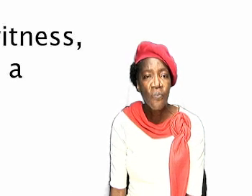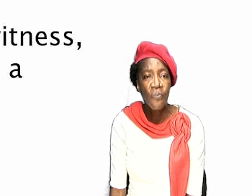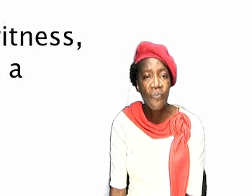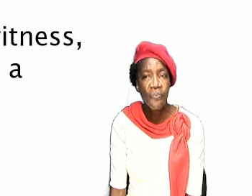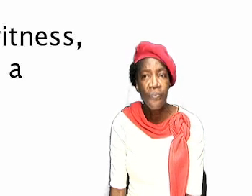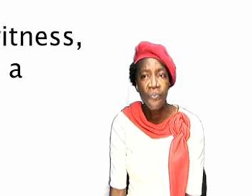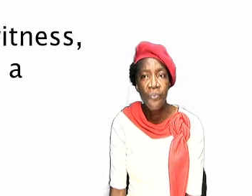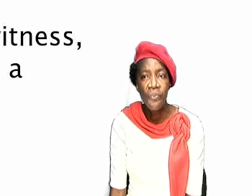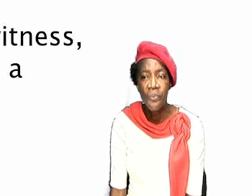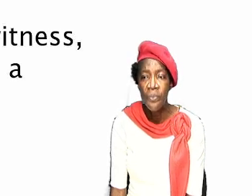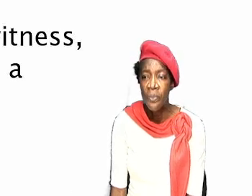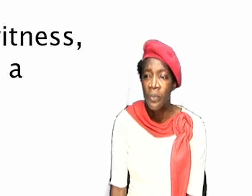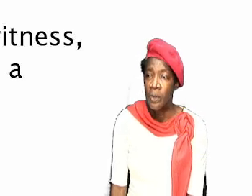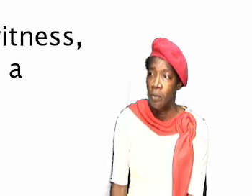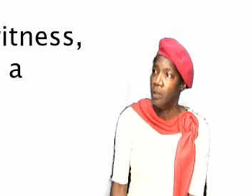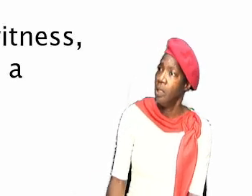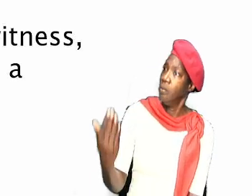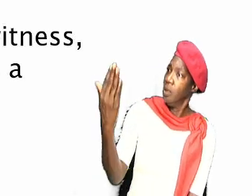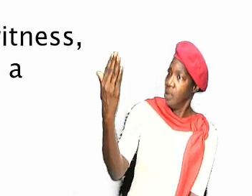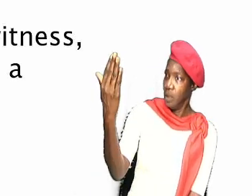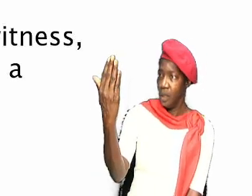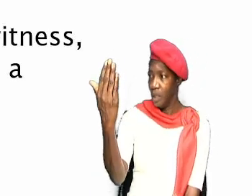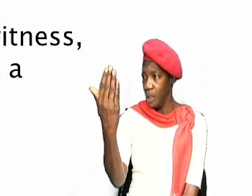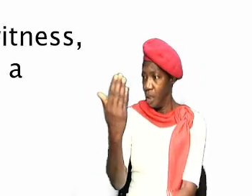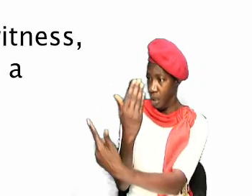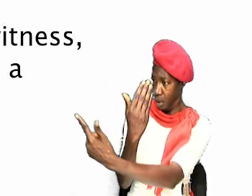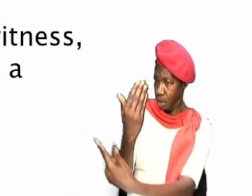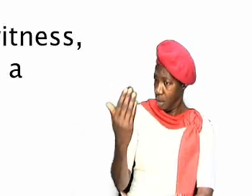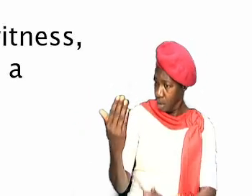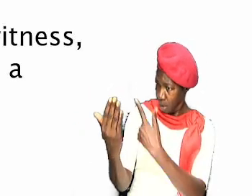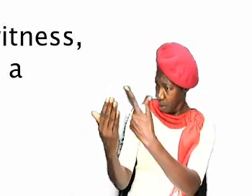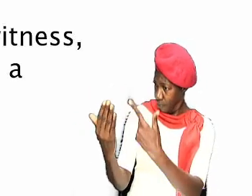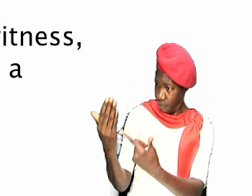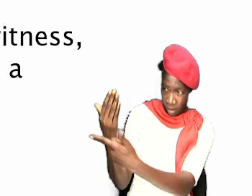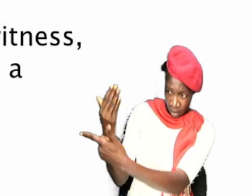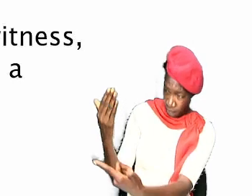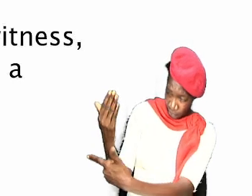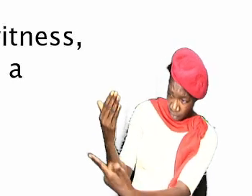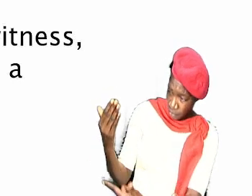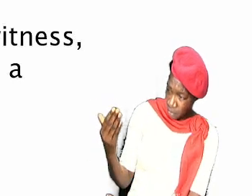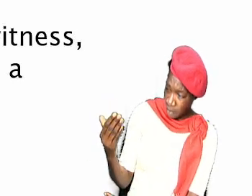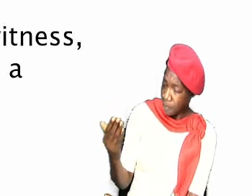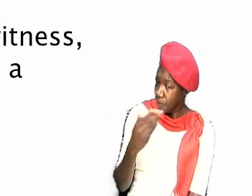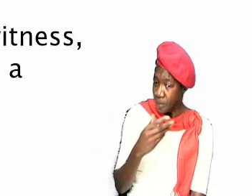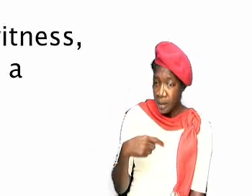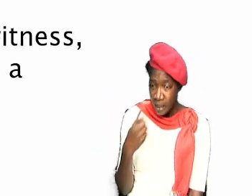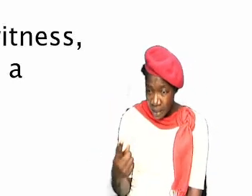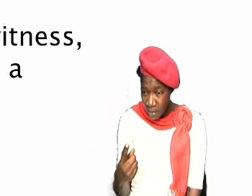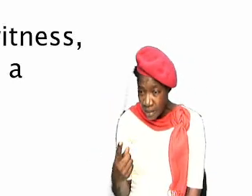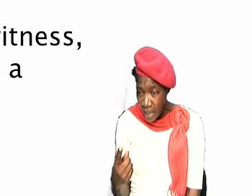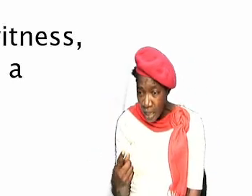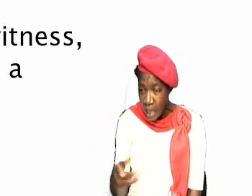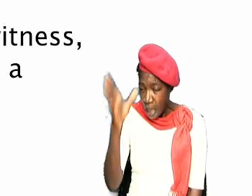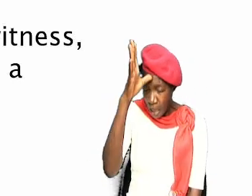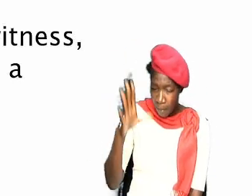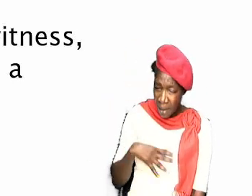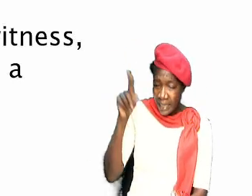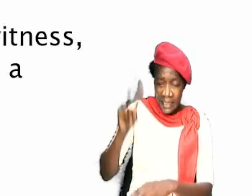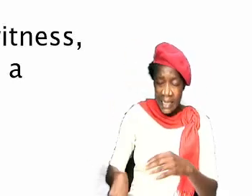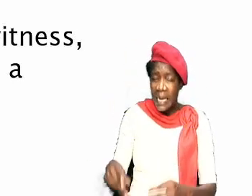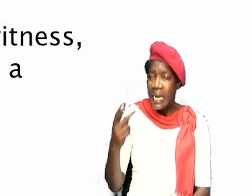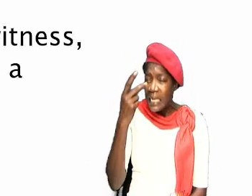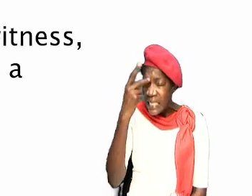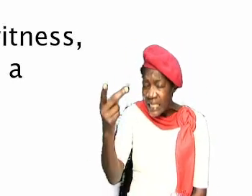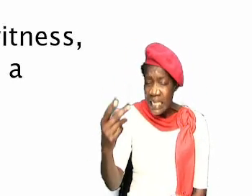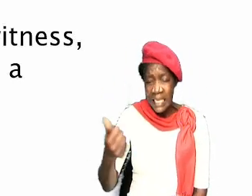When he was confronted, he blamed the people. The people took the spoils, he said. Right? So if a man cannot see himself as a sinner, then he